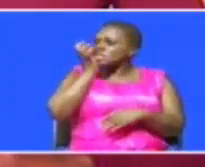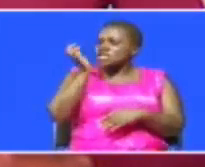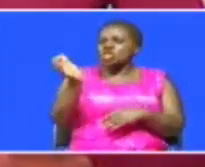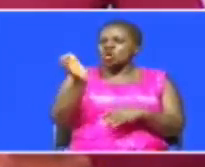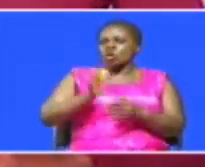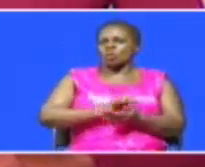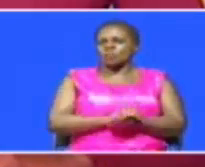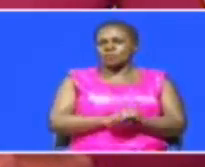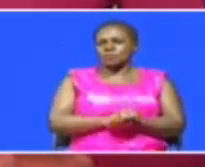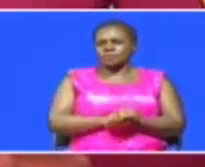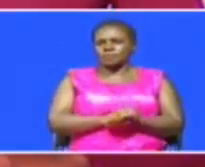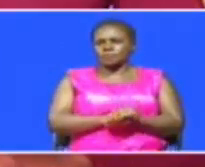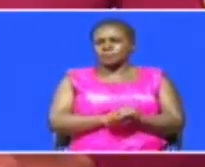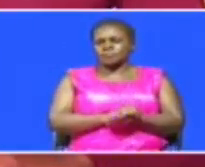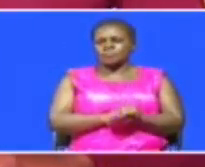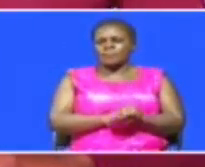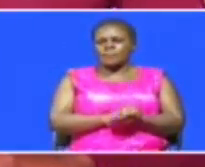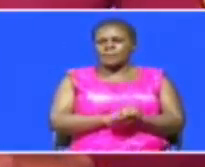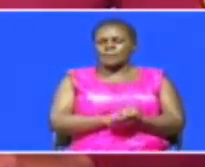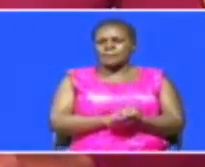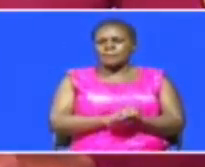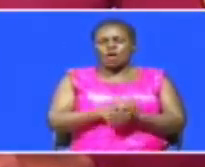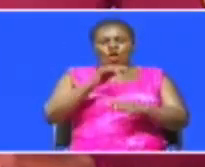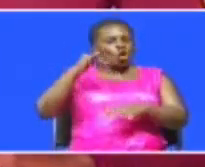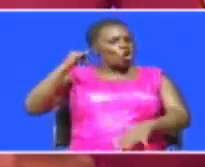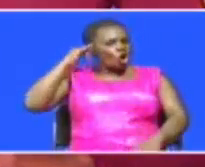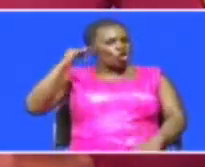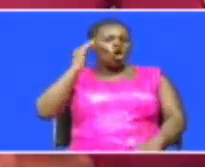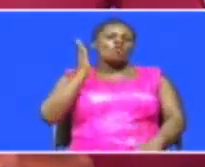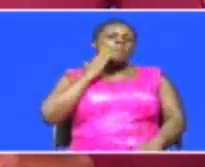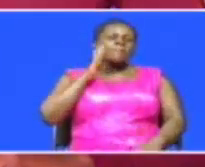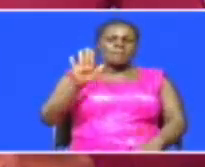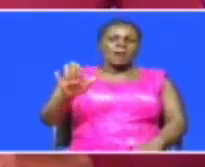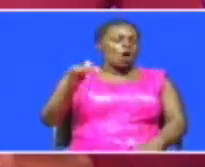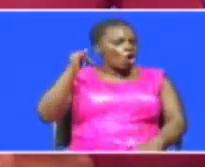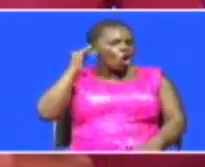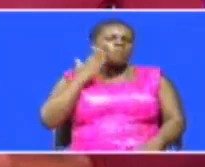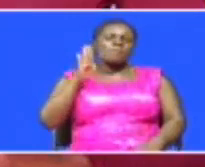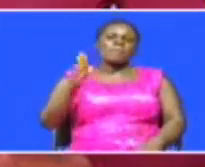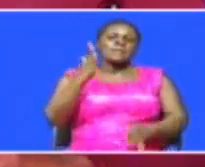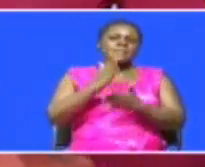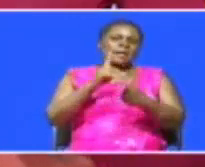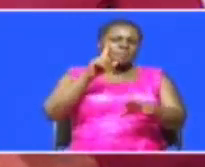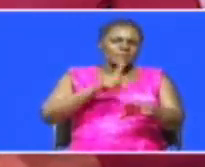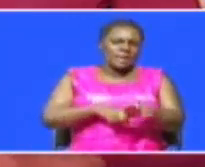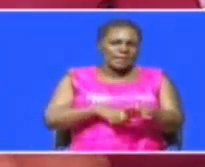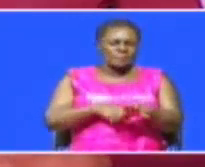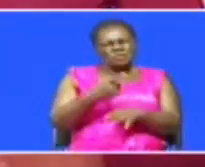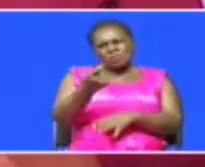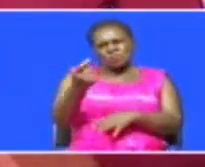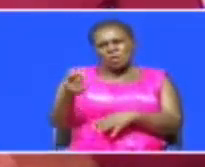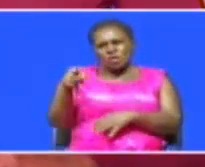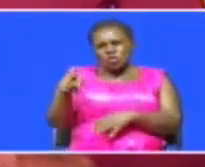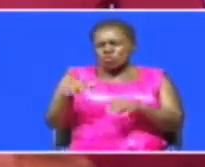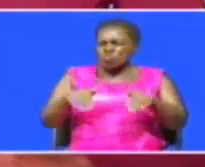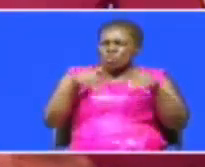Well, my biggest takeaway is don't take it for granted. Call your mom. Just call her. Sometimes it's a little thing. You don't